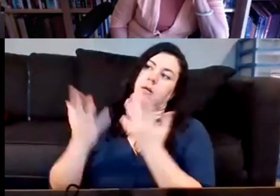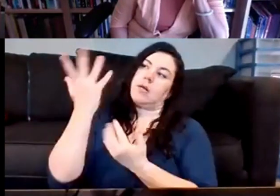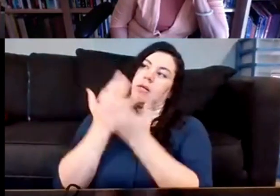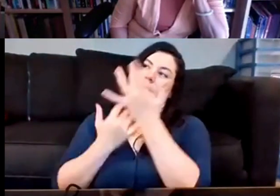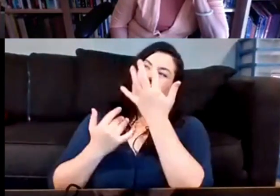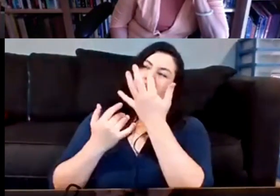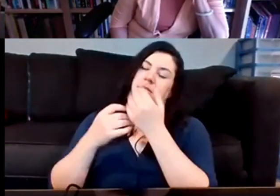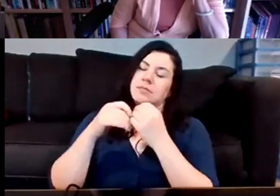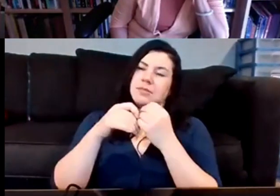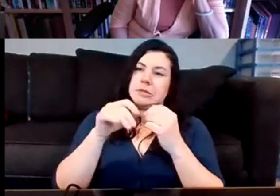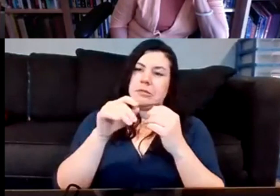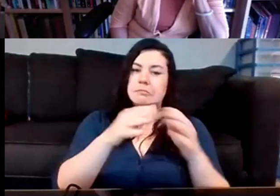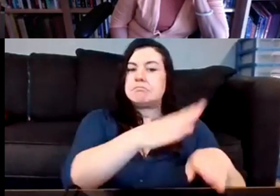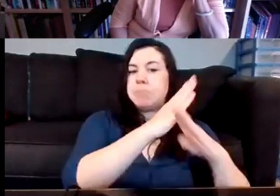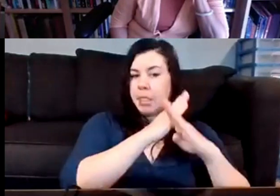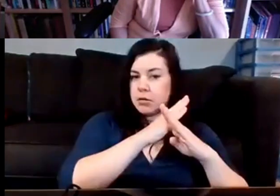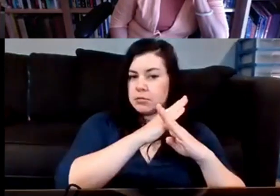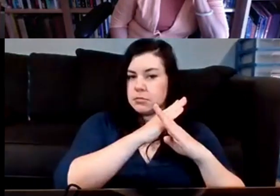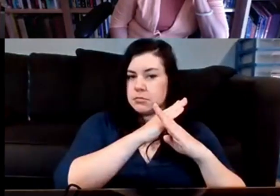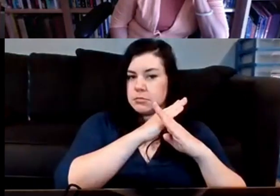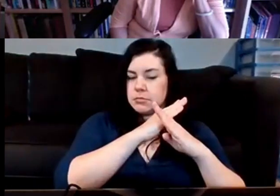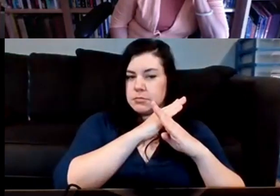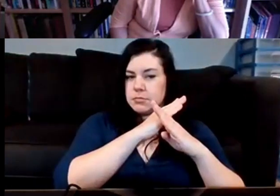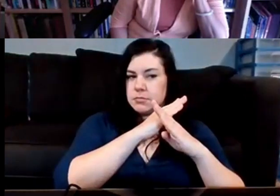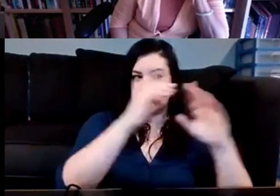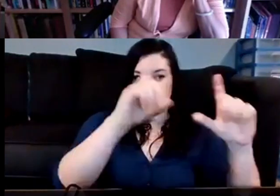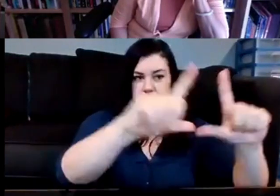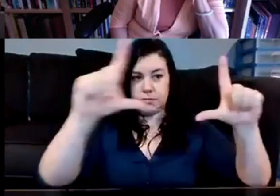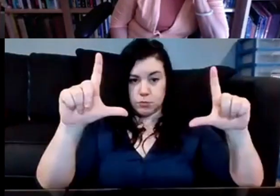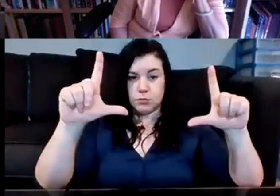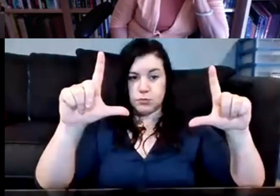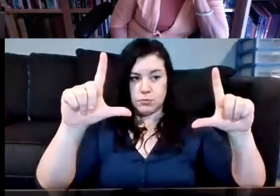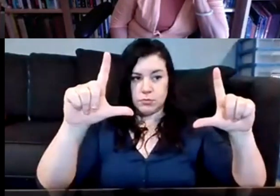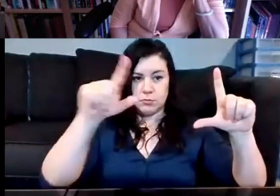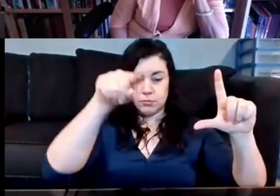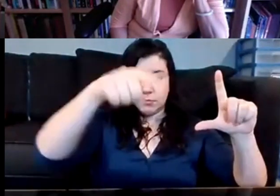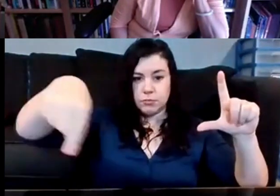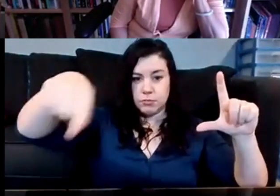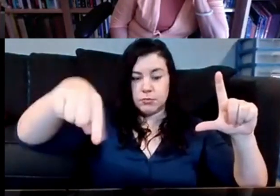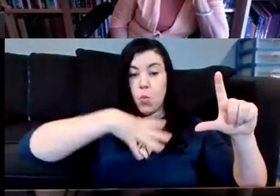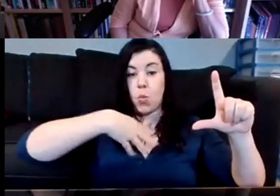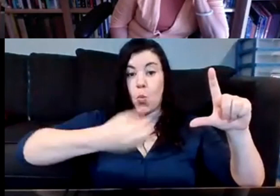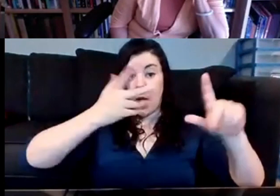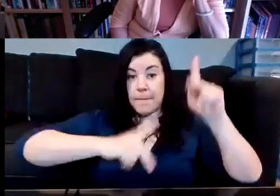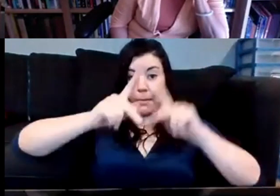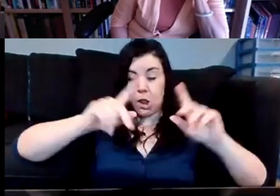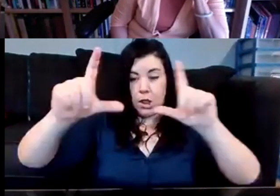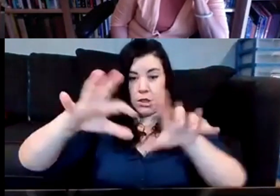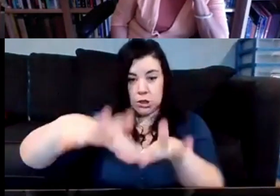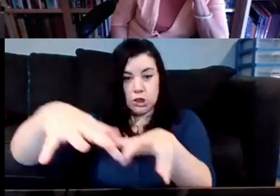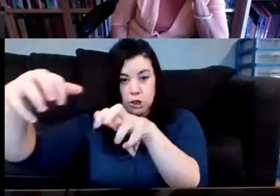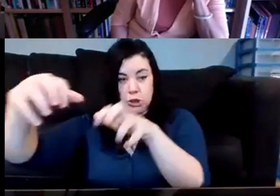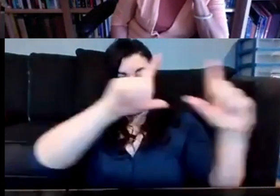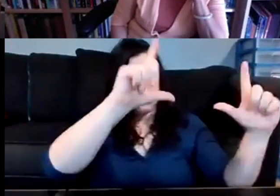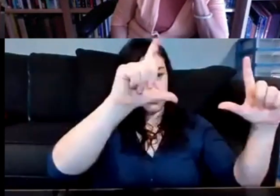but he zooms in on the faces of 3 white participants and puts them inside of a chain,